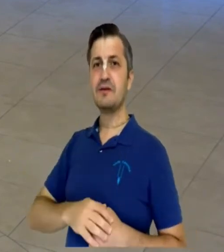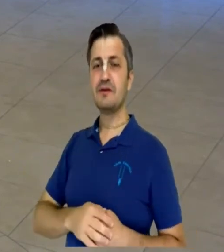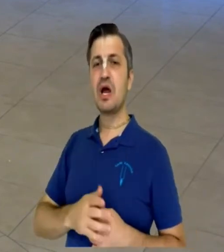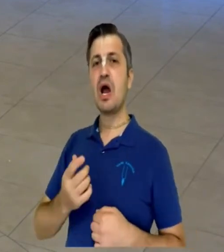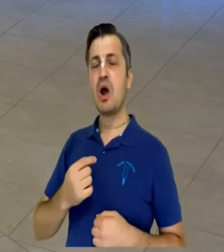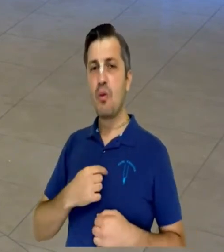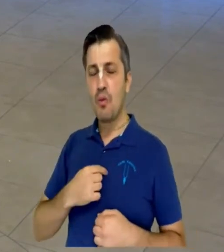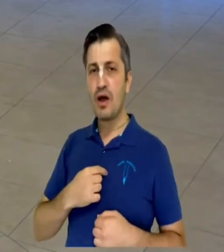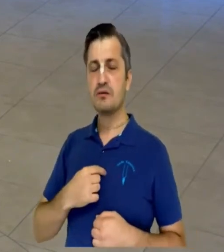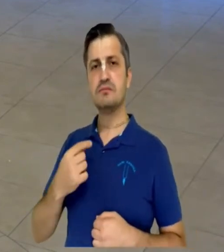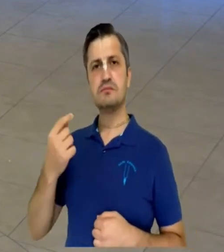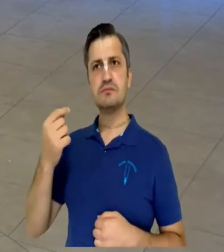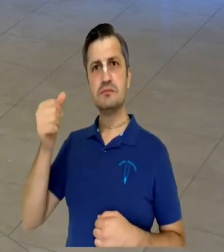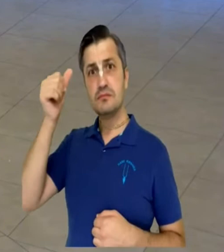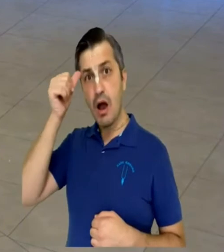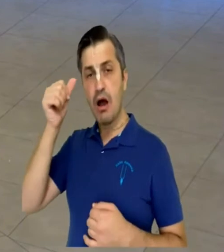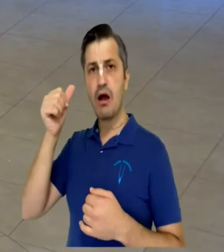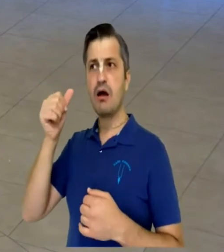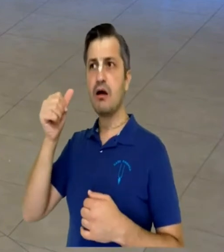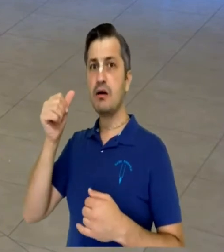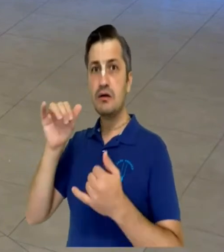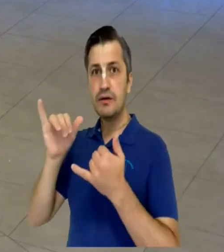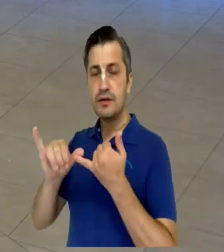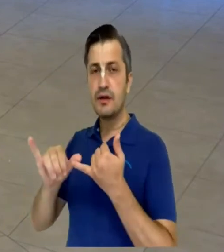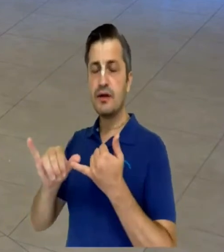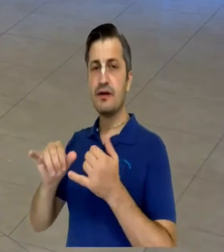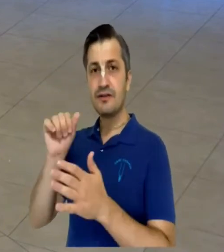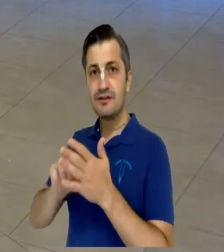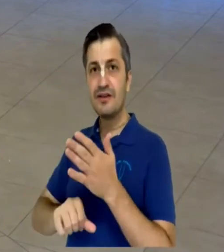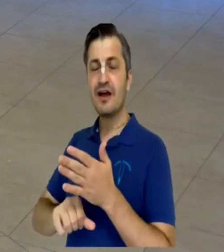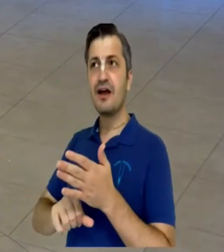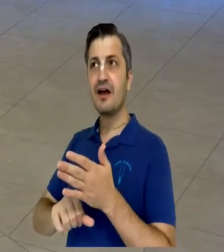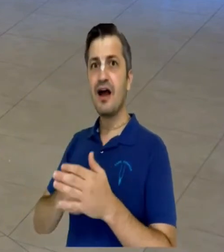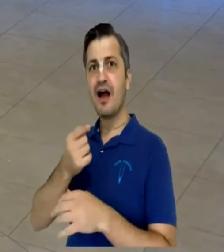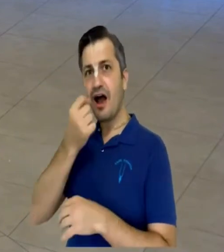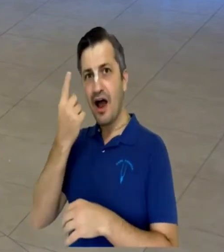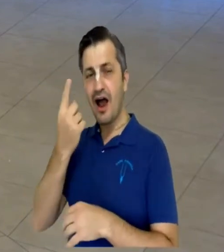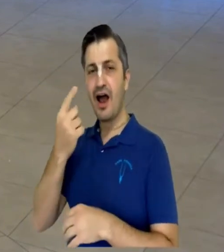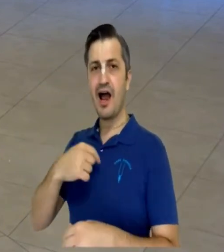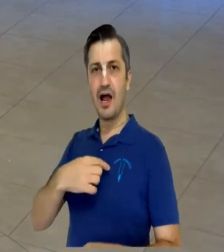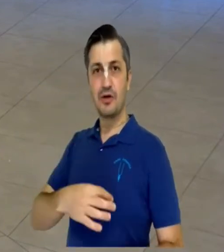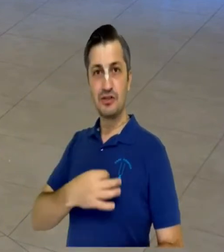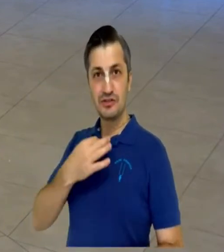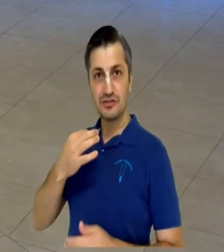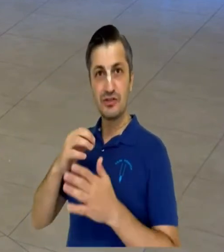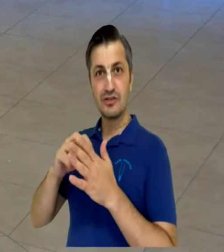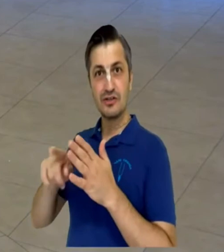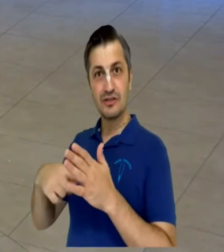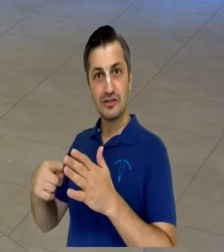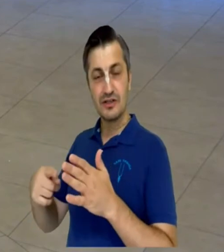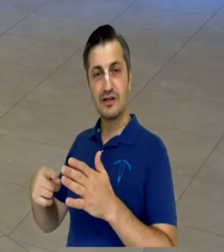bhakti path, which means that we understand, I am eternal servant of the Lord,